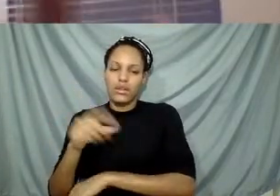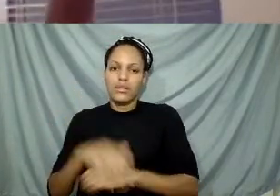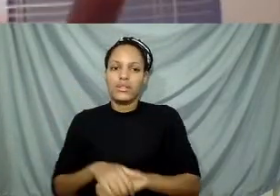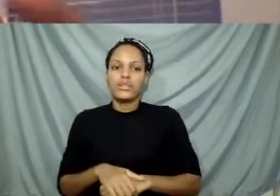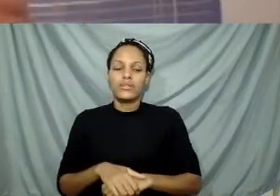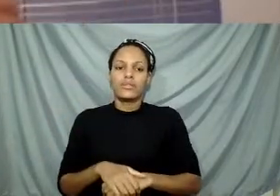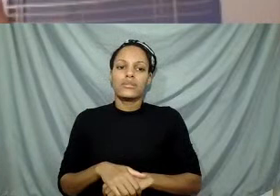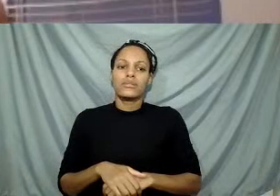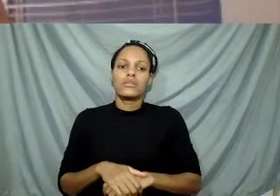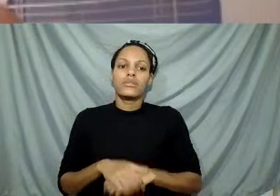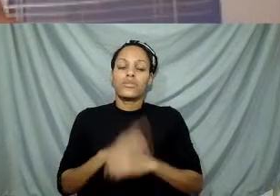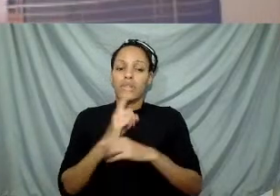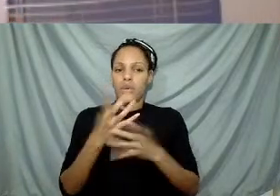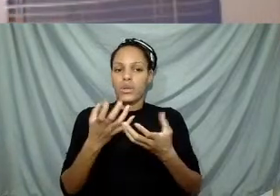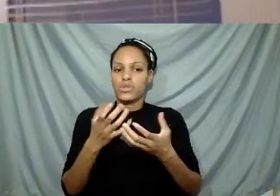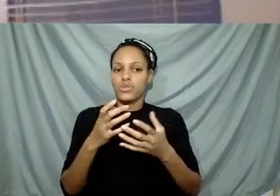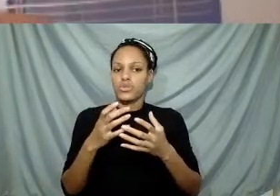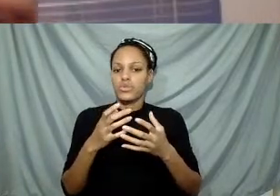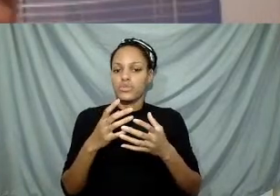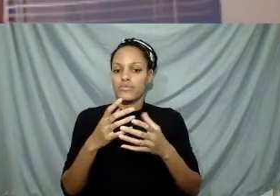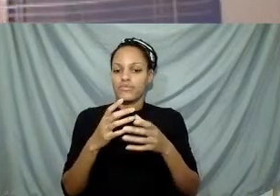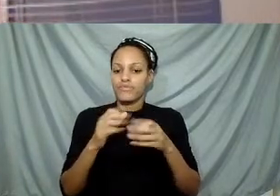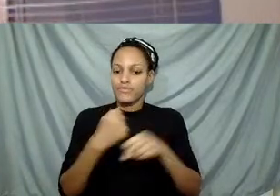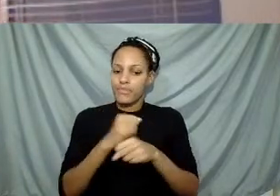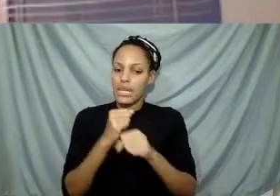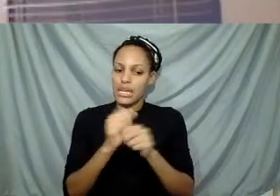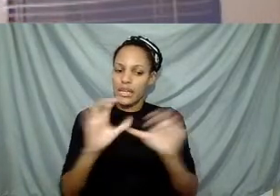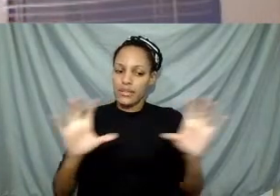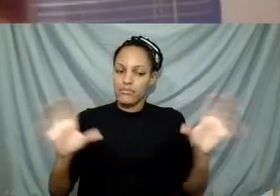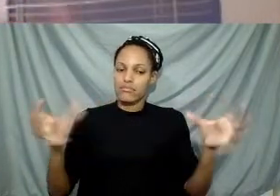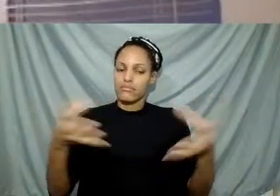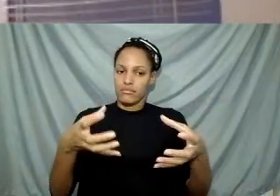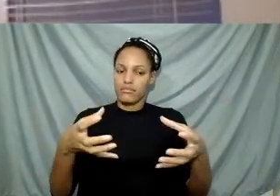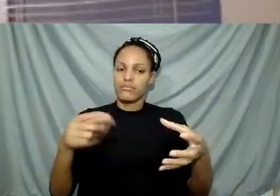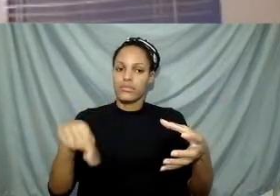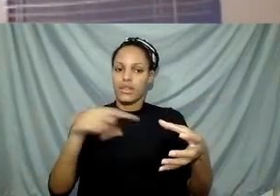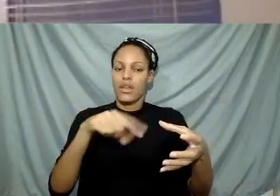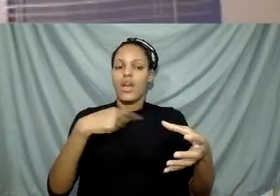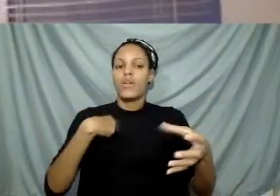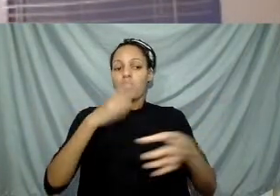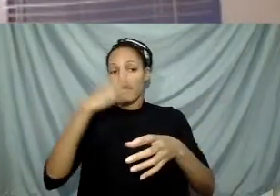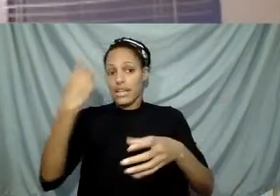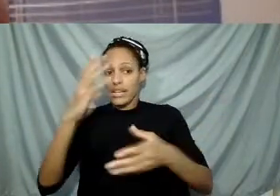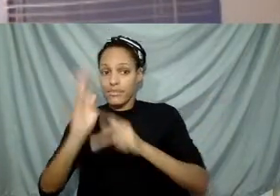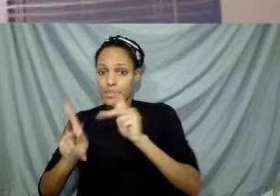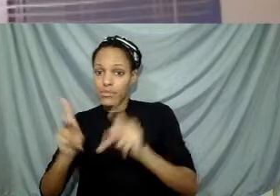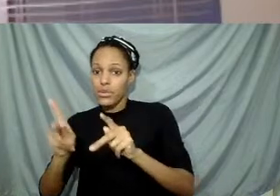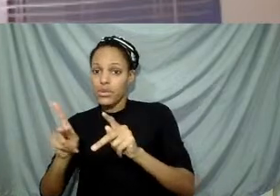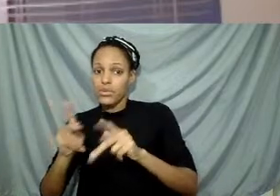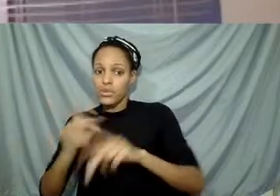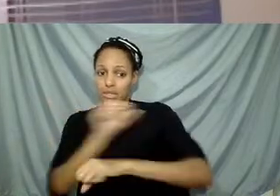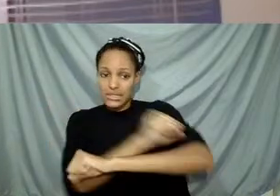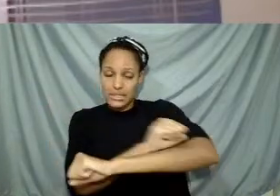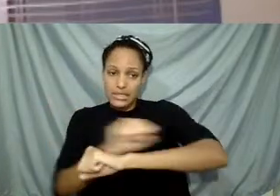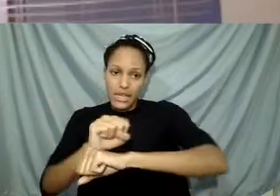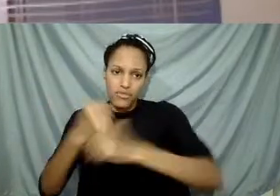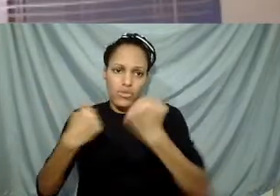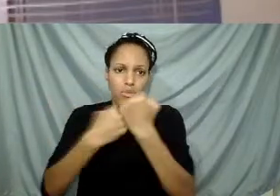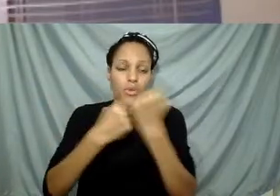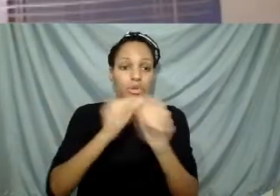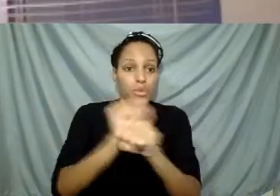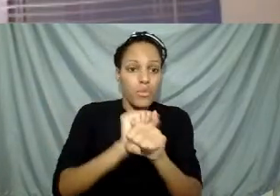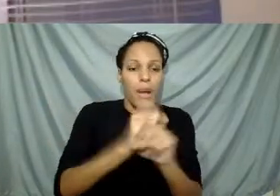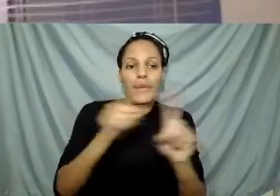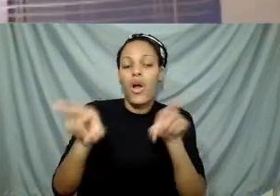an environment where Black people were not only on stage supporting the work, but really behind the